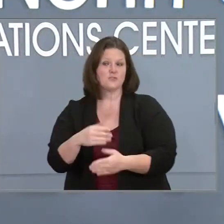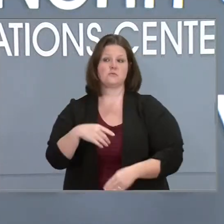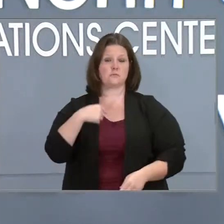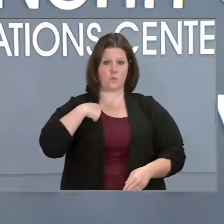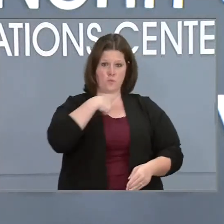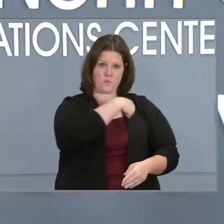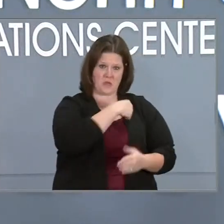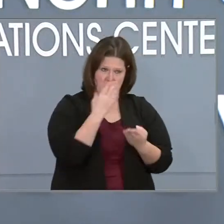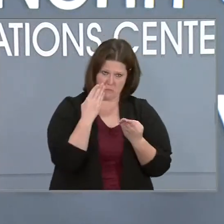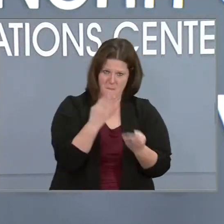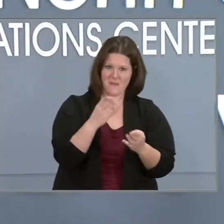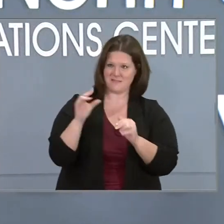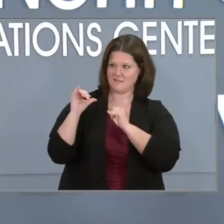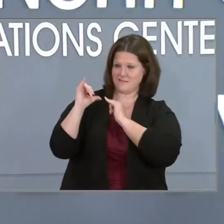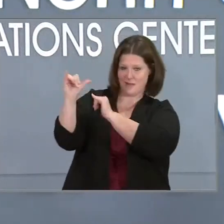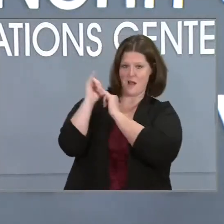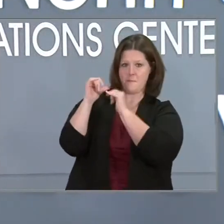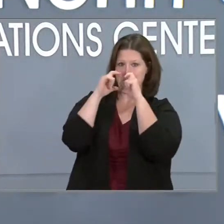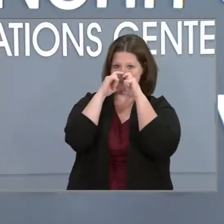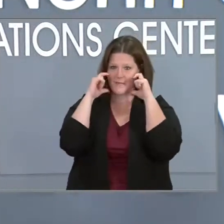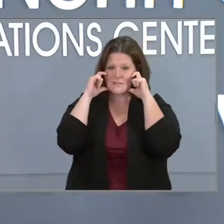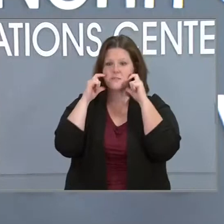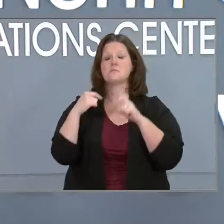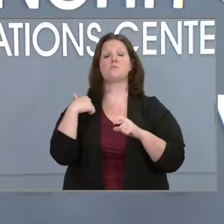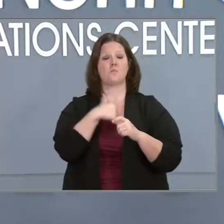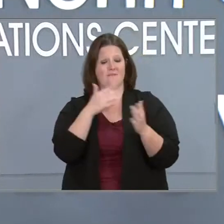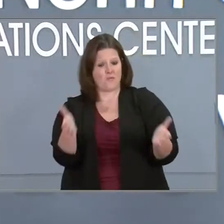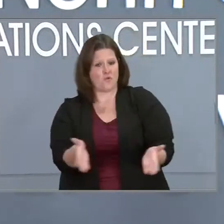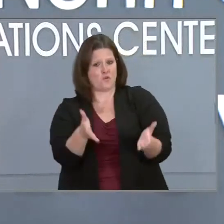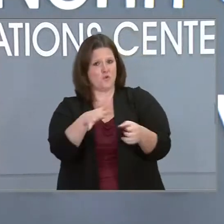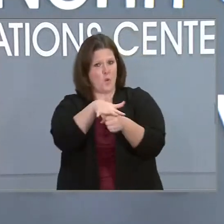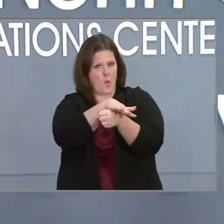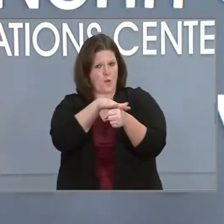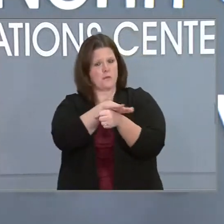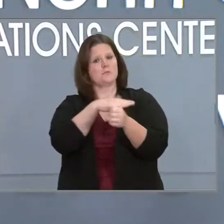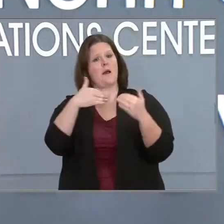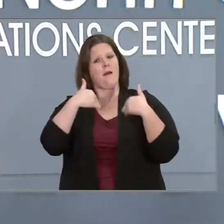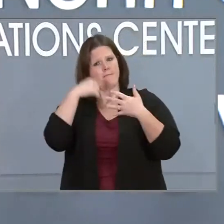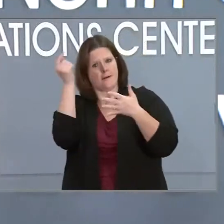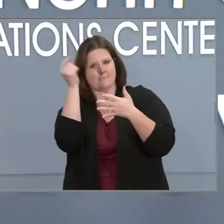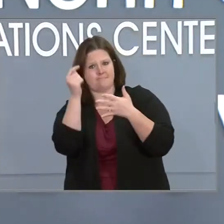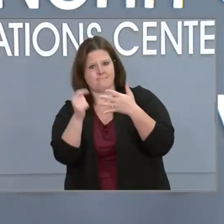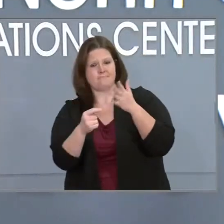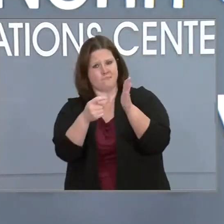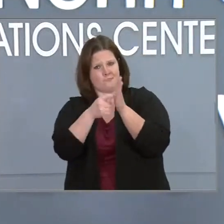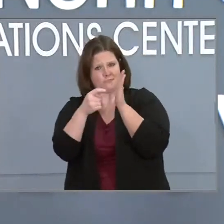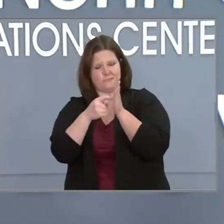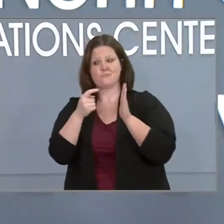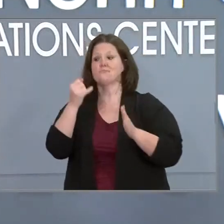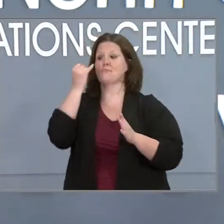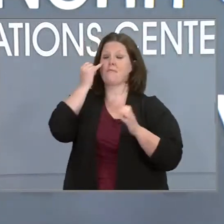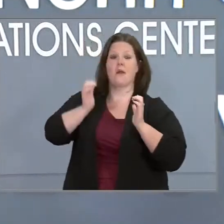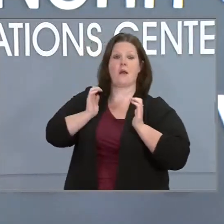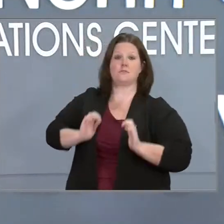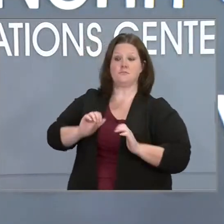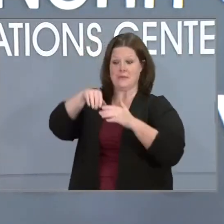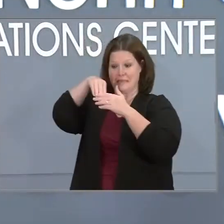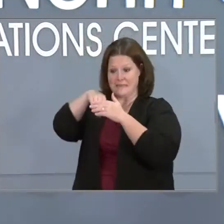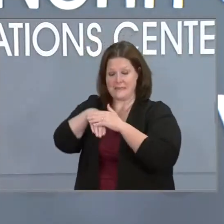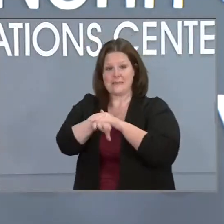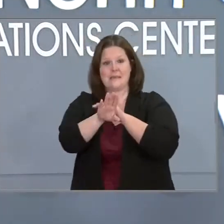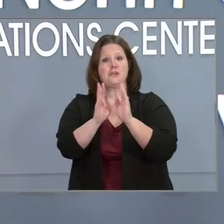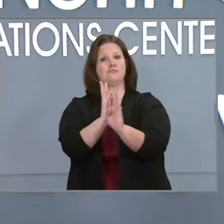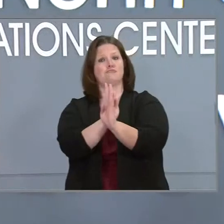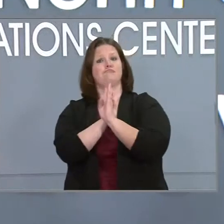local governments to put mandates in place. We encourage businesses that when their customers come in, we think they're going to get more